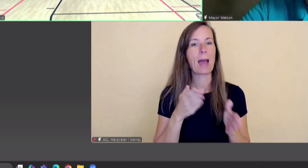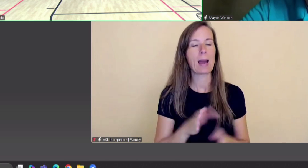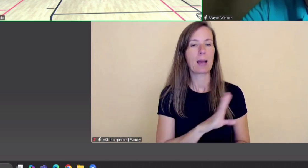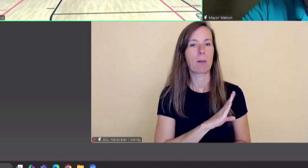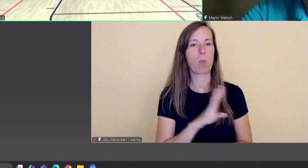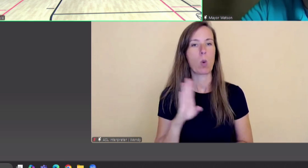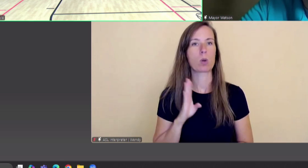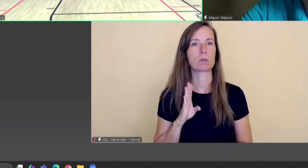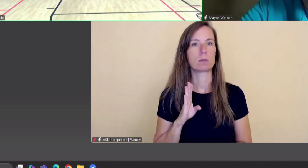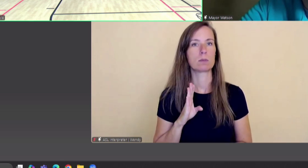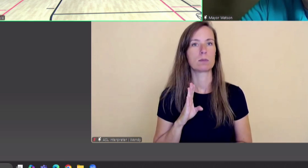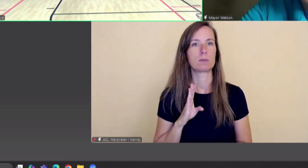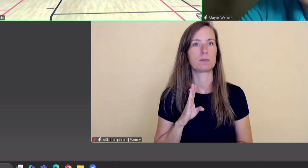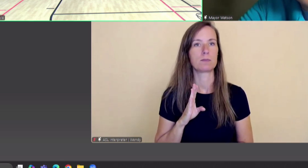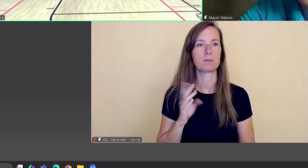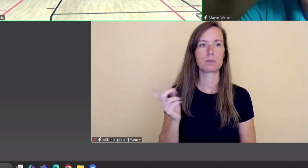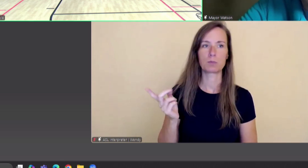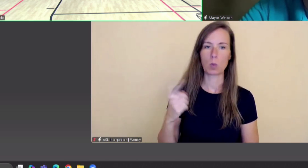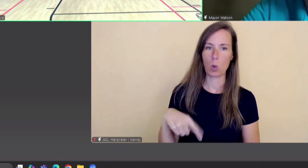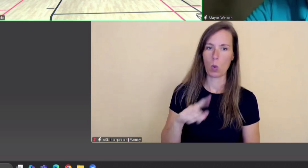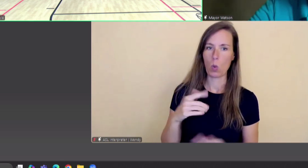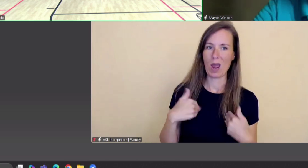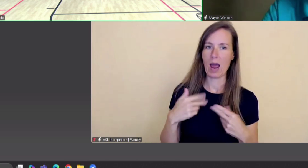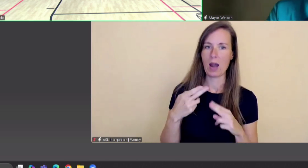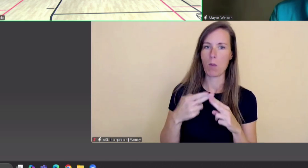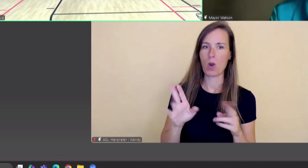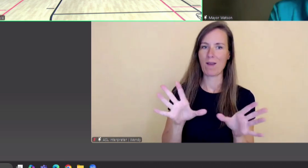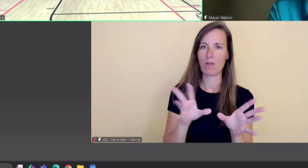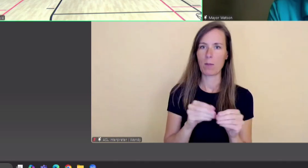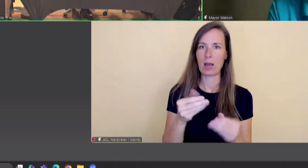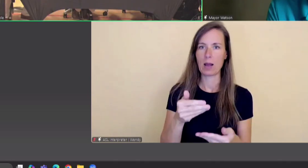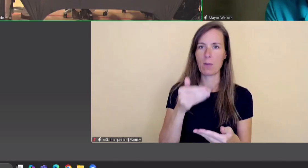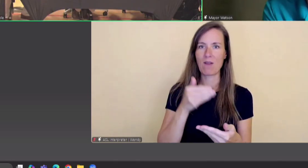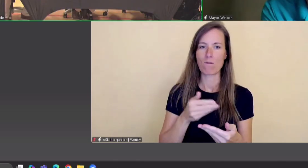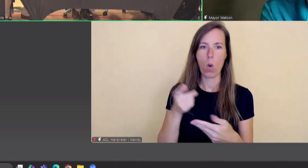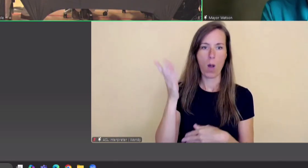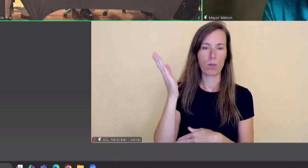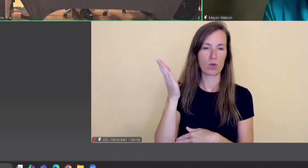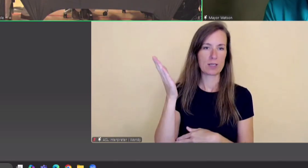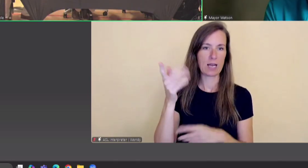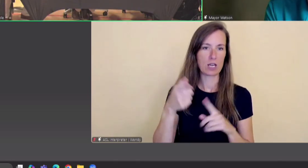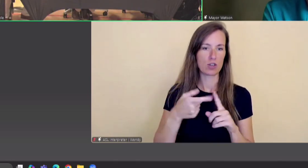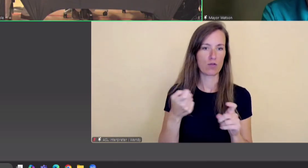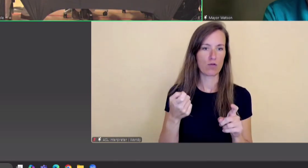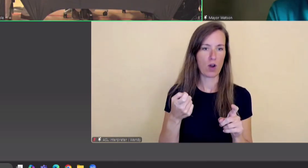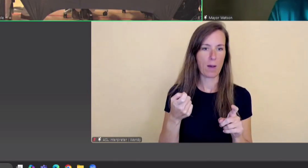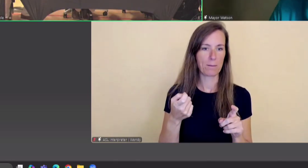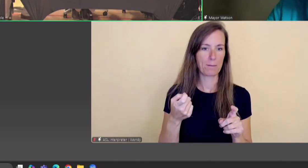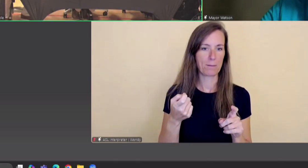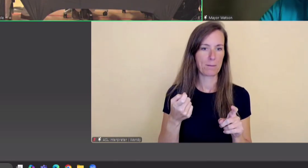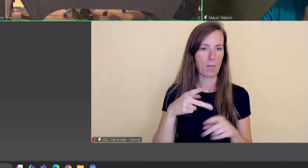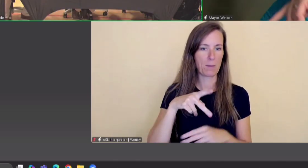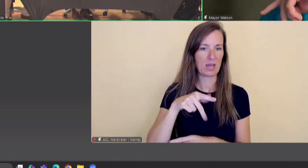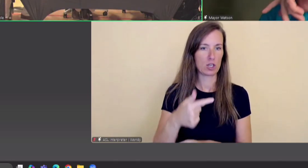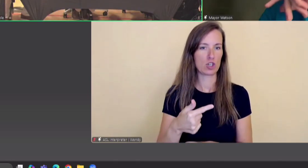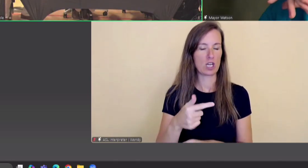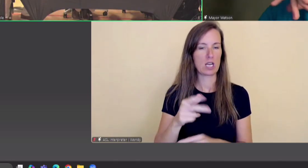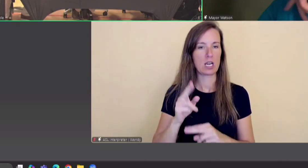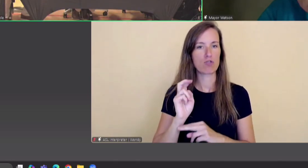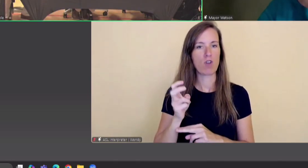We had a brief meeting before the presentation from the PG Transportation Group.